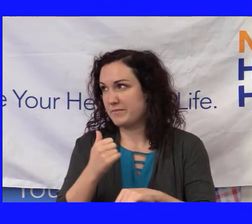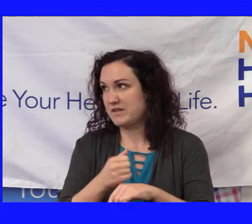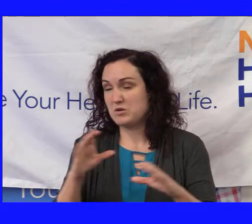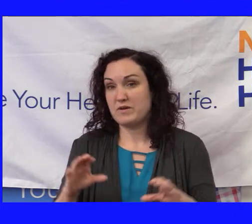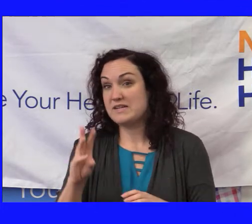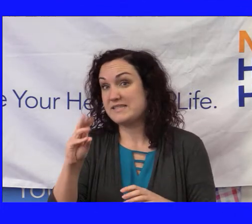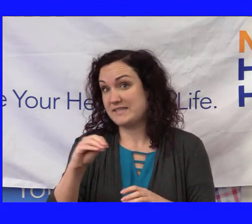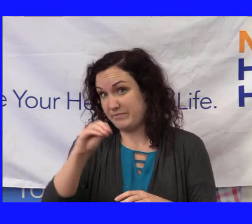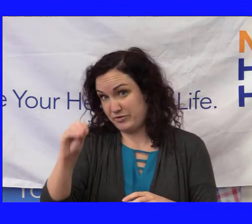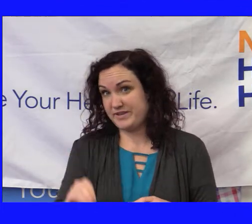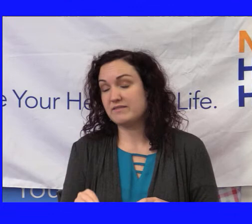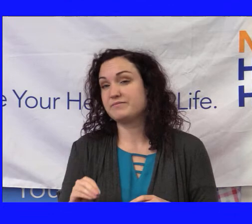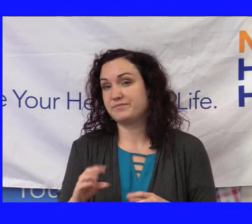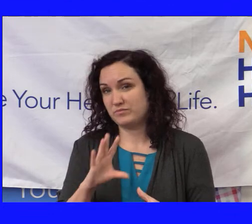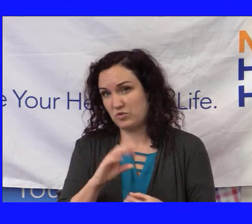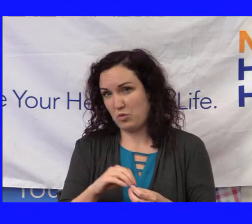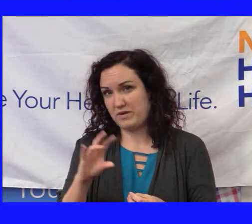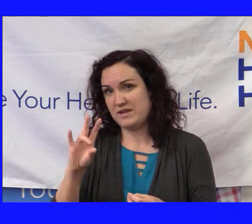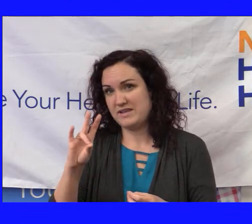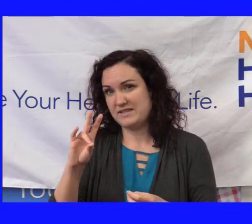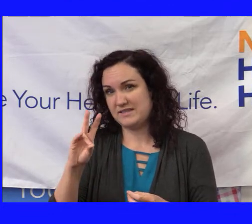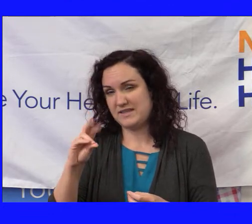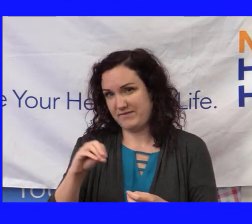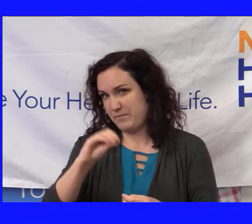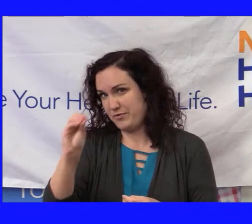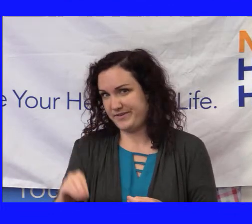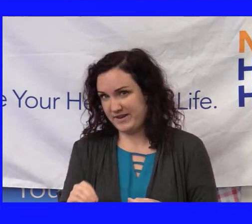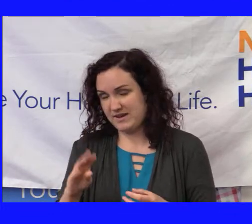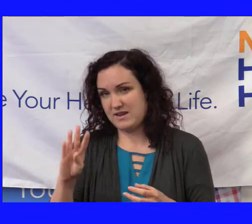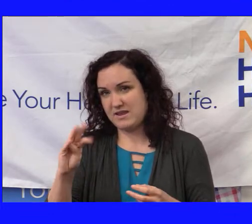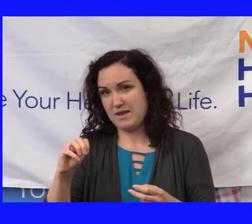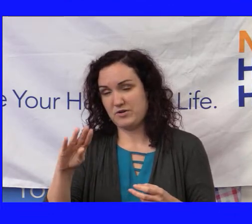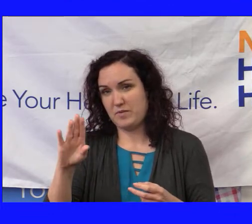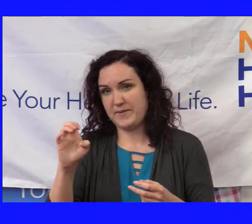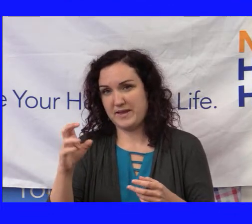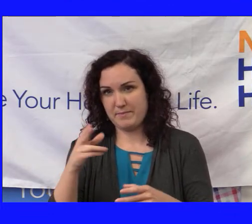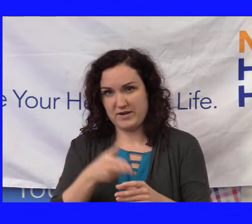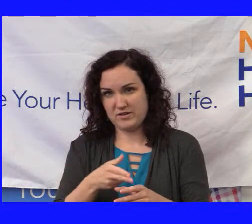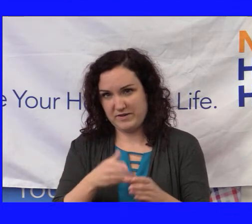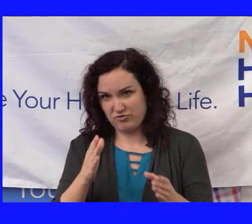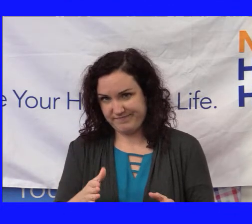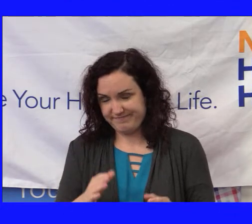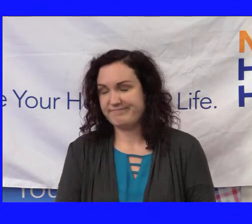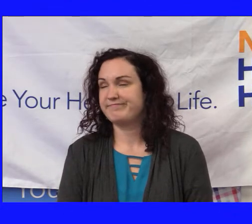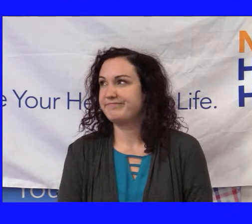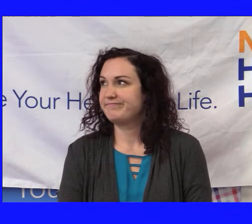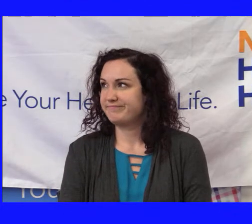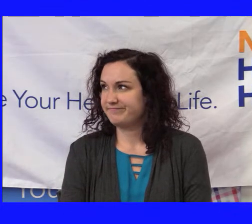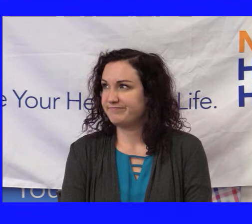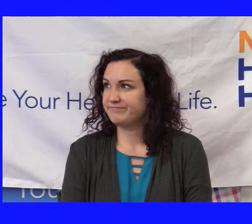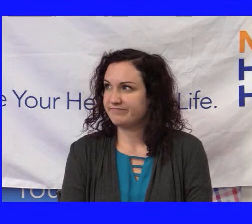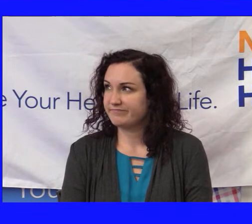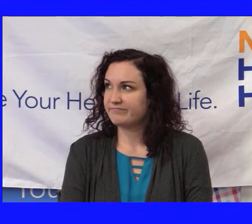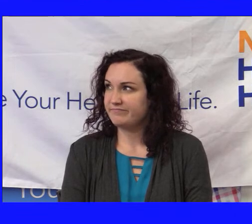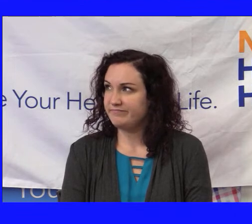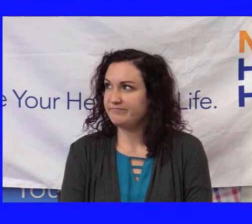self-perform 60%, so their total is 70% MWBE participation.